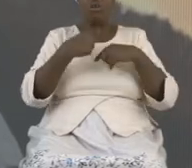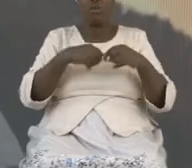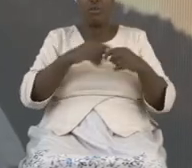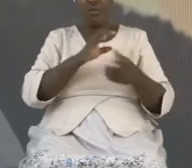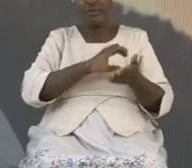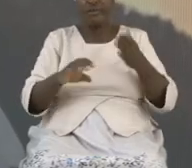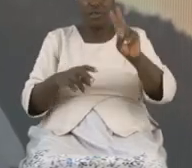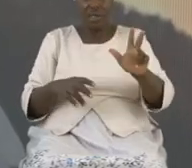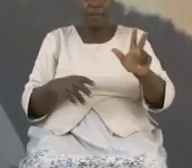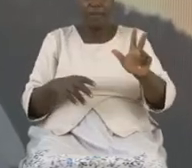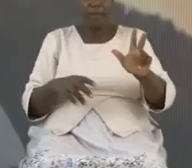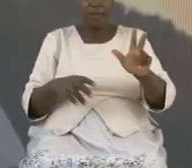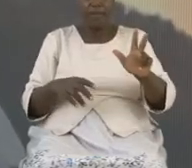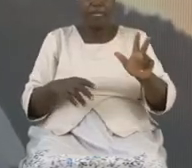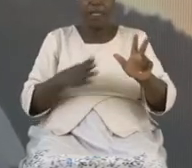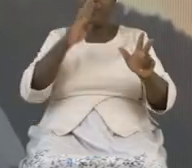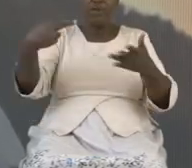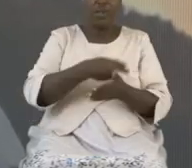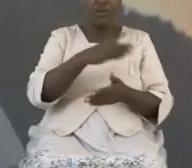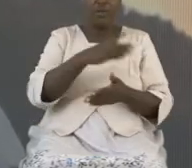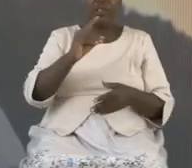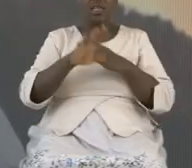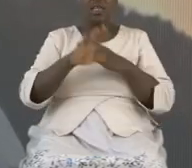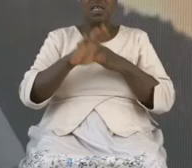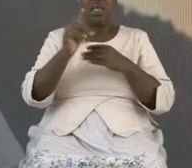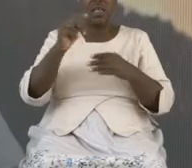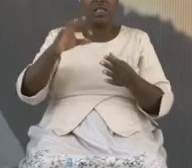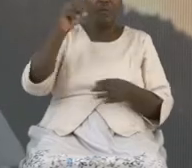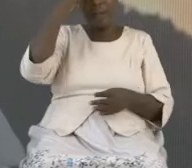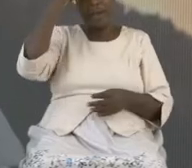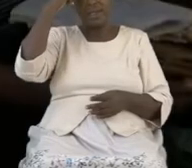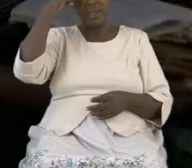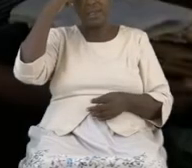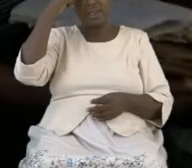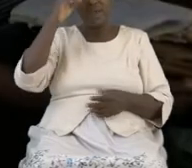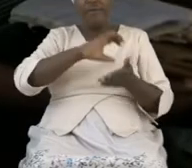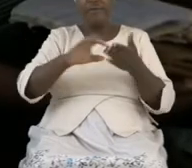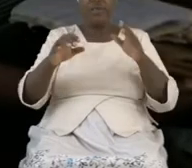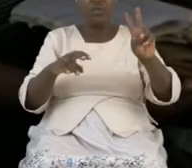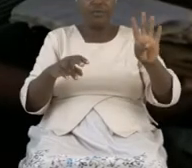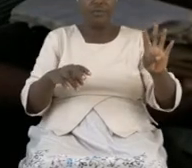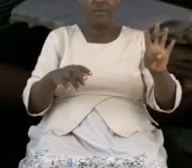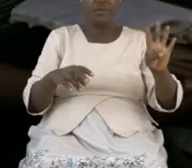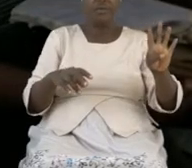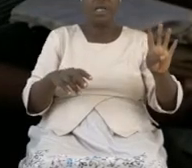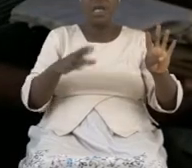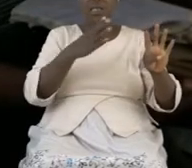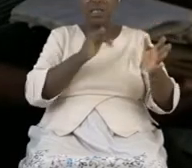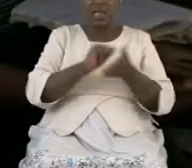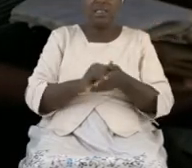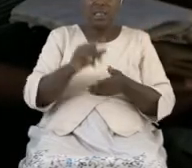be renewed in the spirit of your mind. Verse 24, that ye